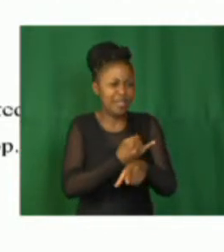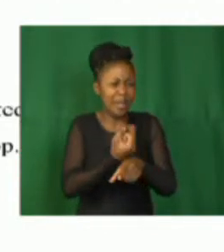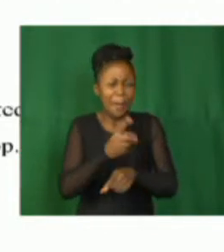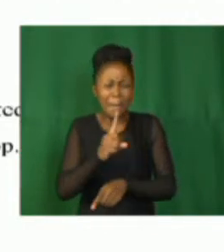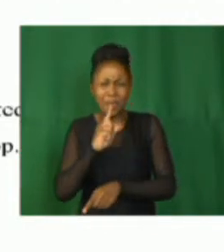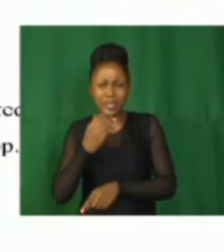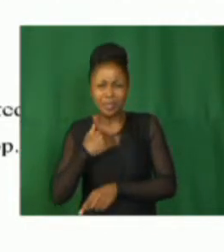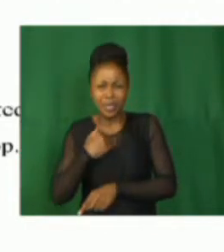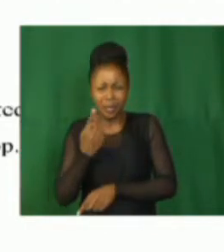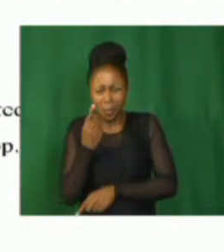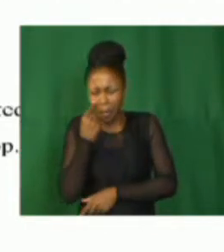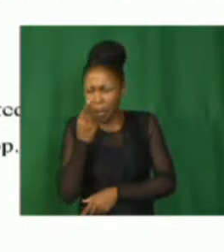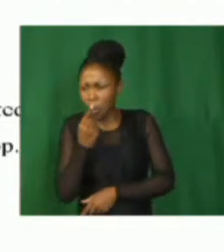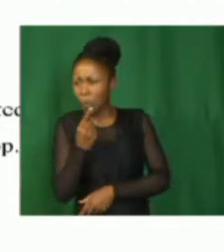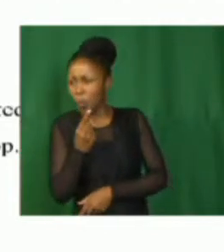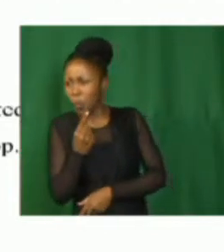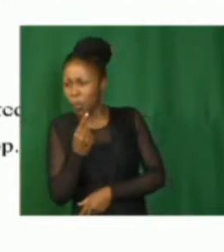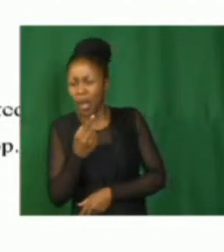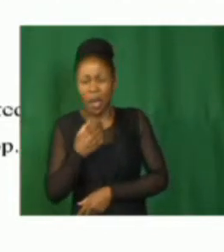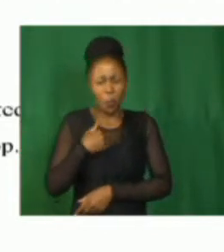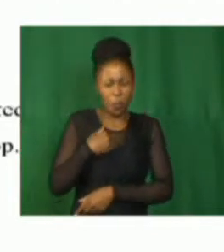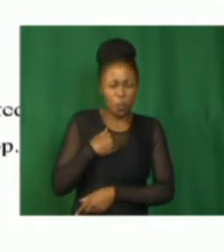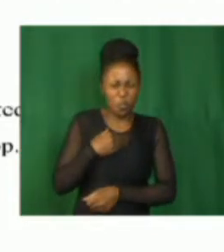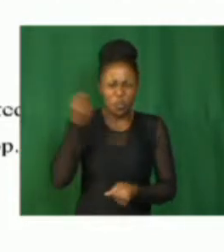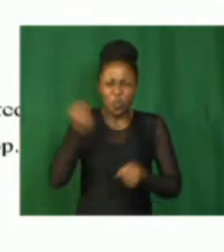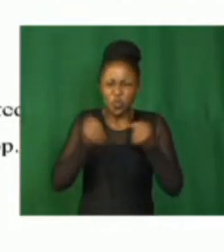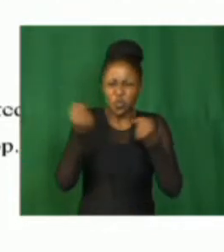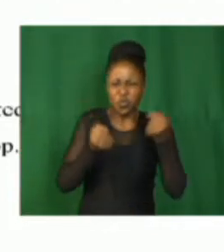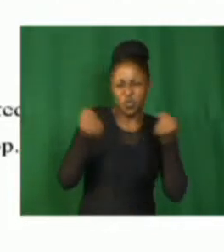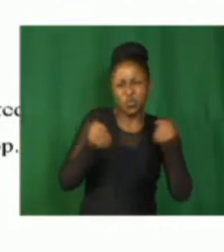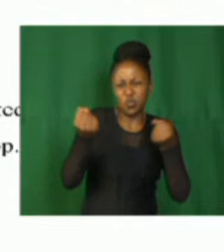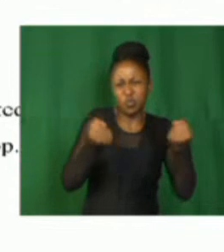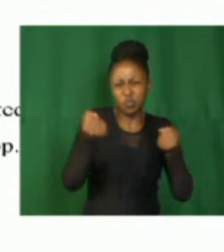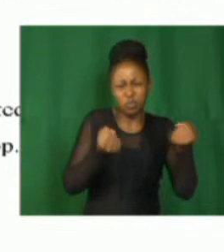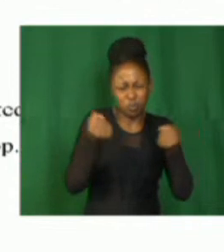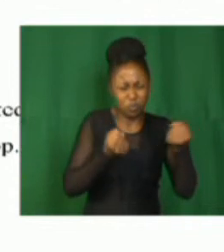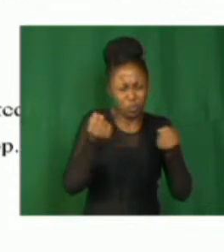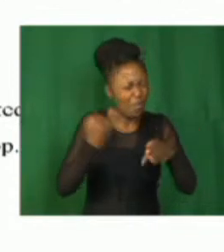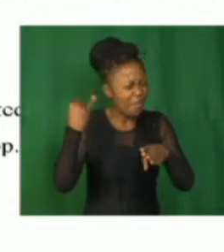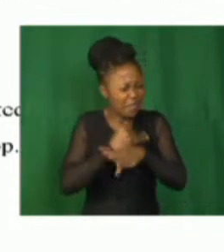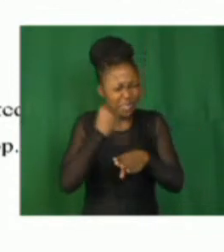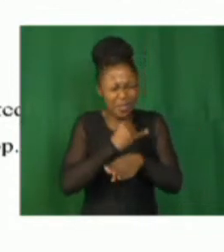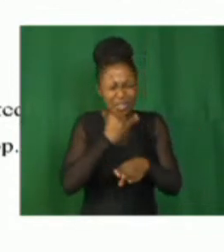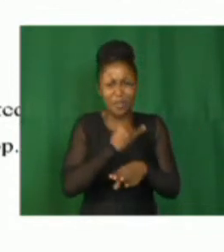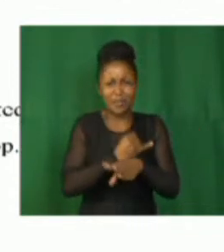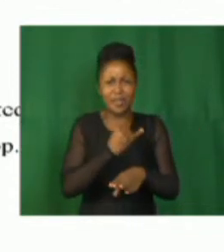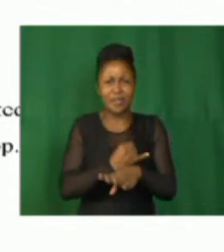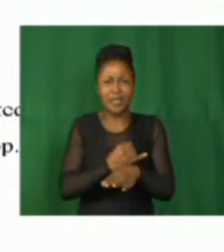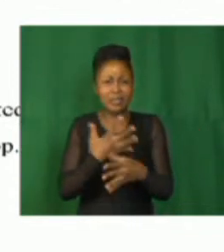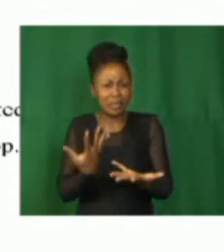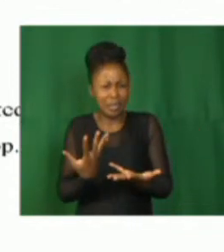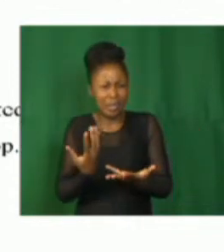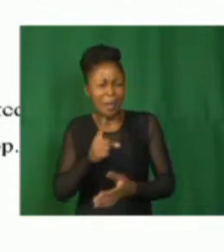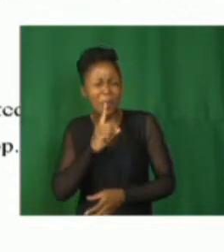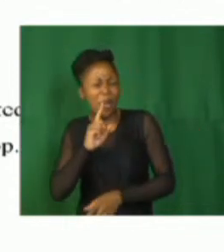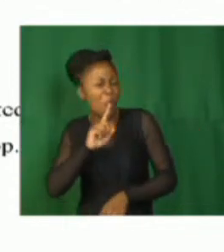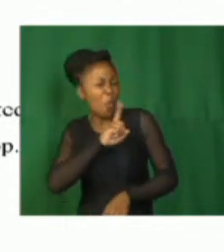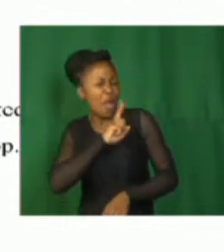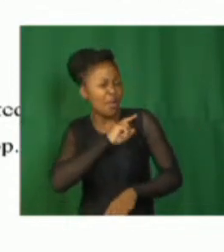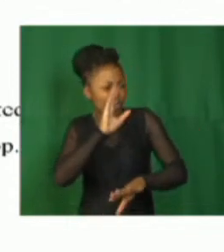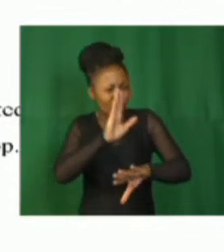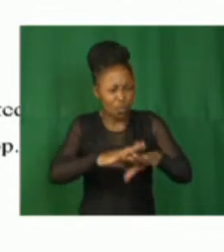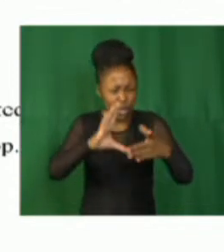and realized that the man was driving at 120 kilometers per hour. But why were we not reaching home? I